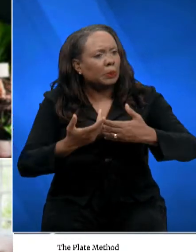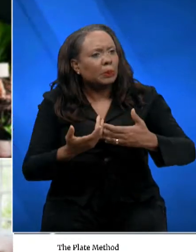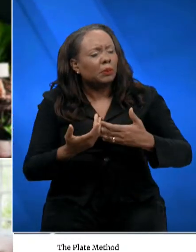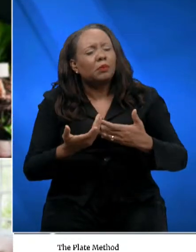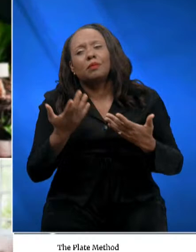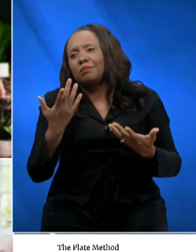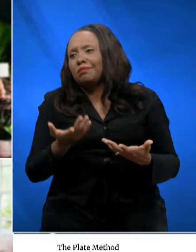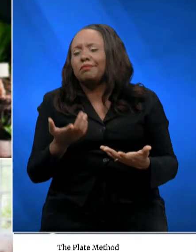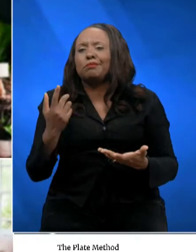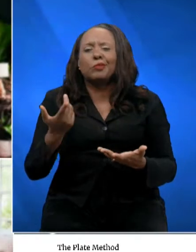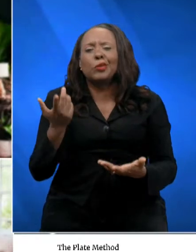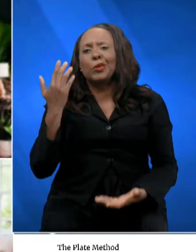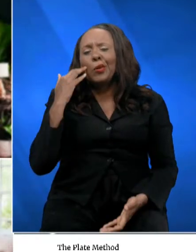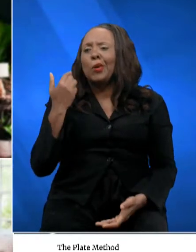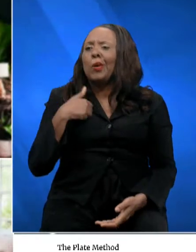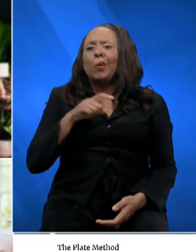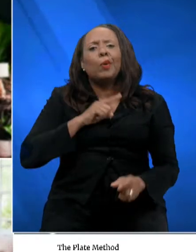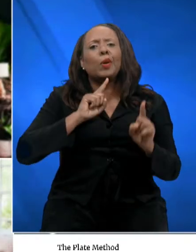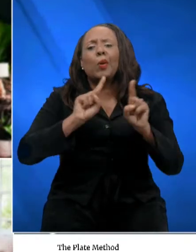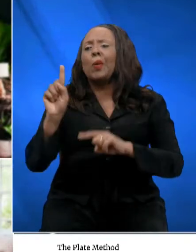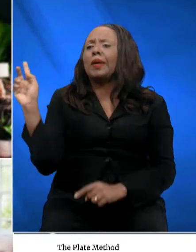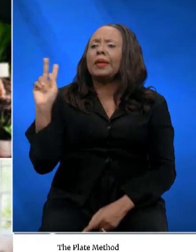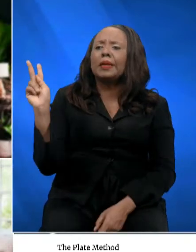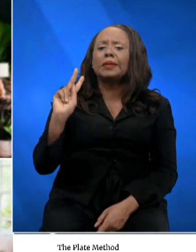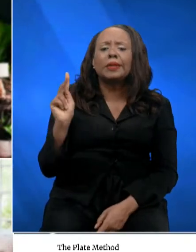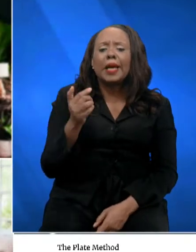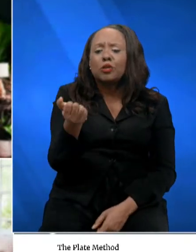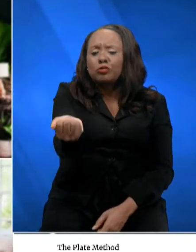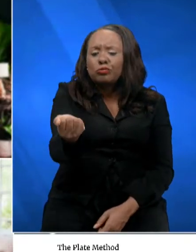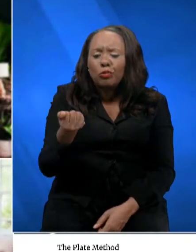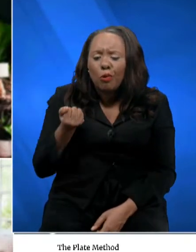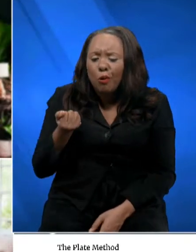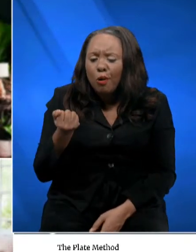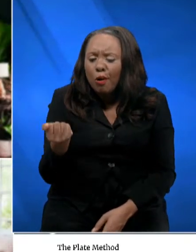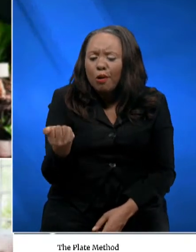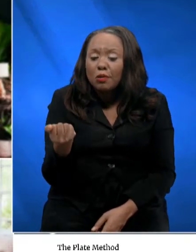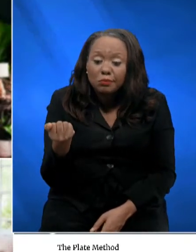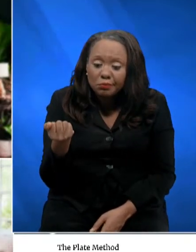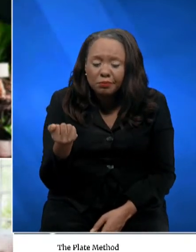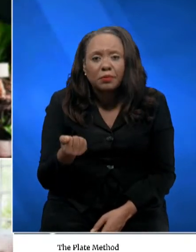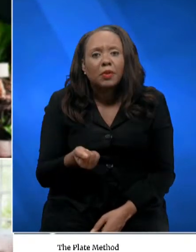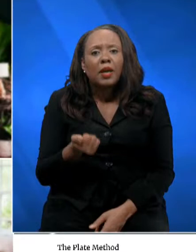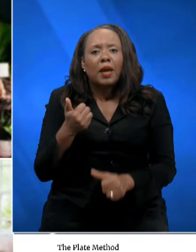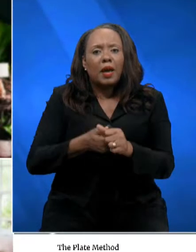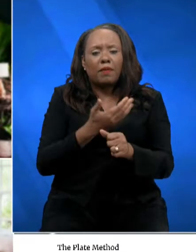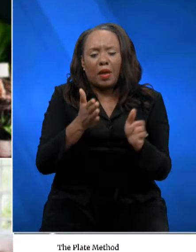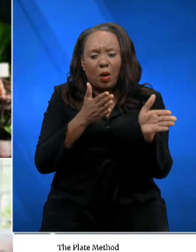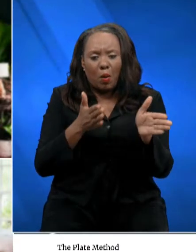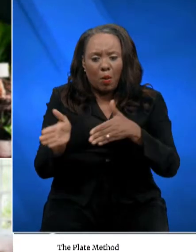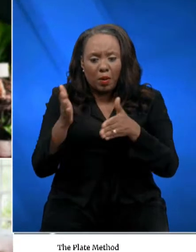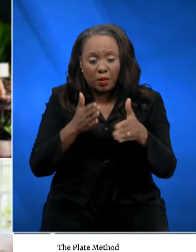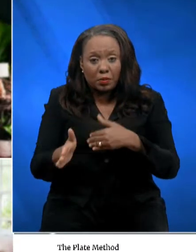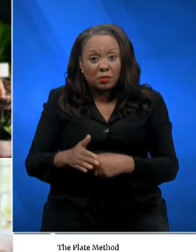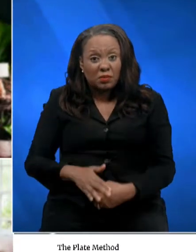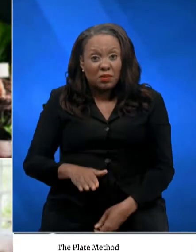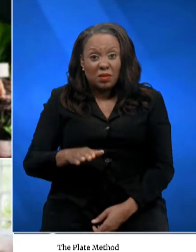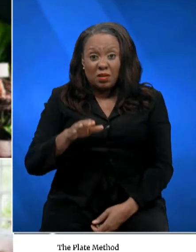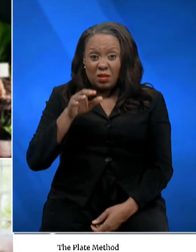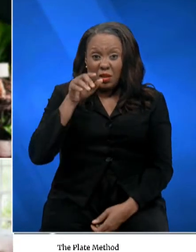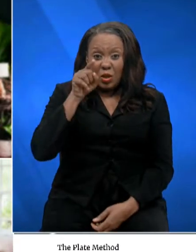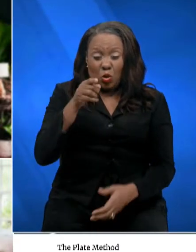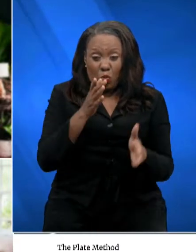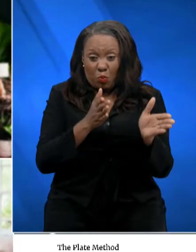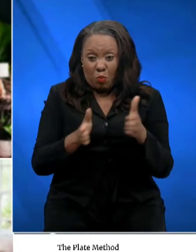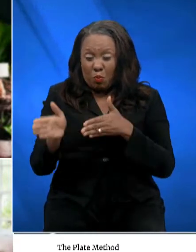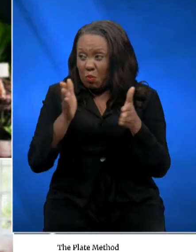could just go to the kitchen and pull this drawer. You have things in a certain order. Did you have time to organize your space